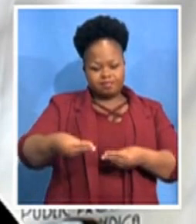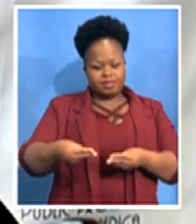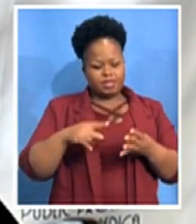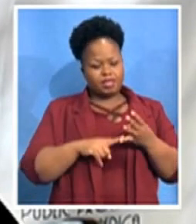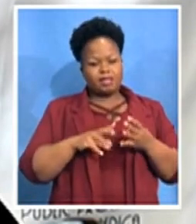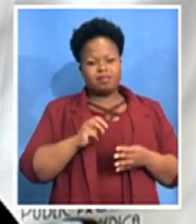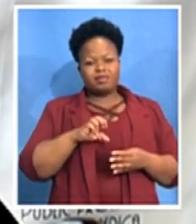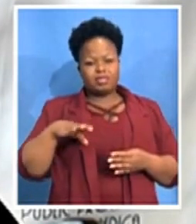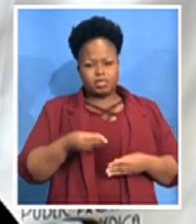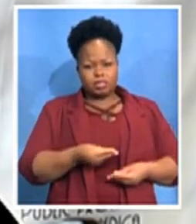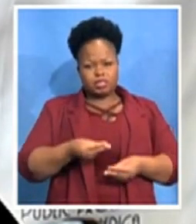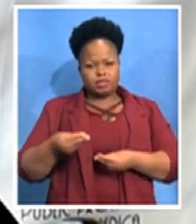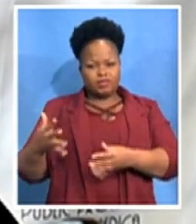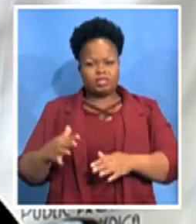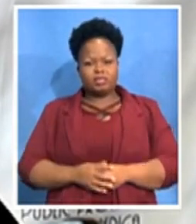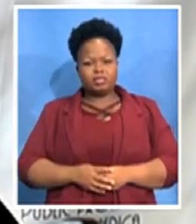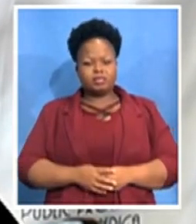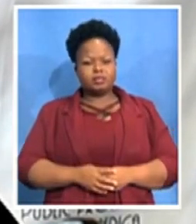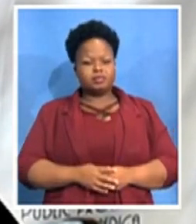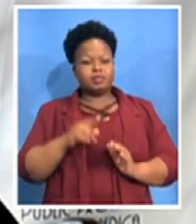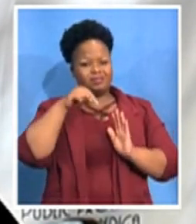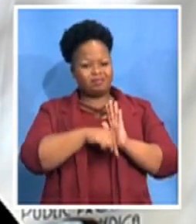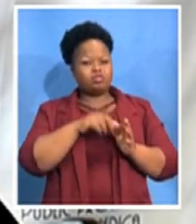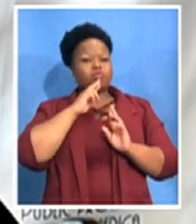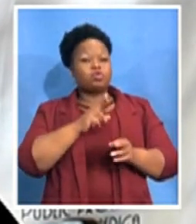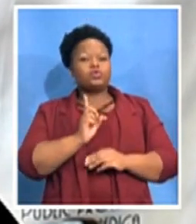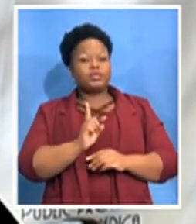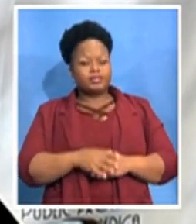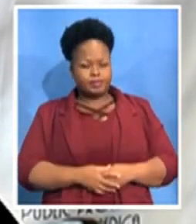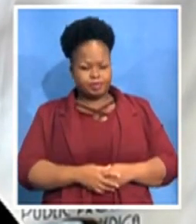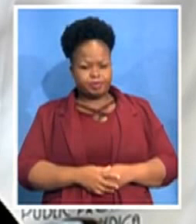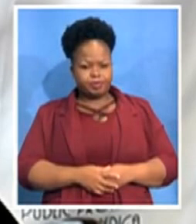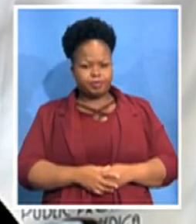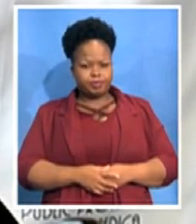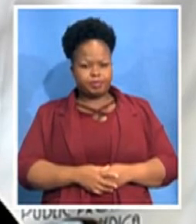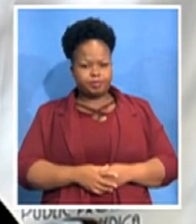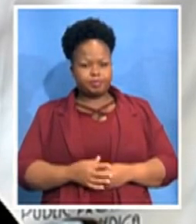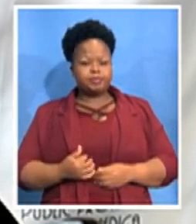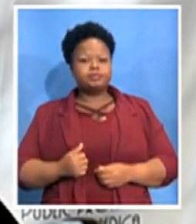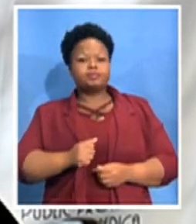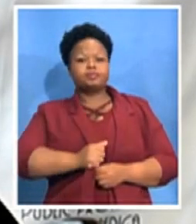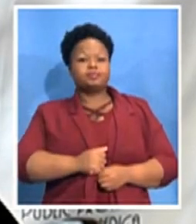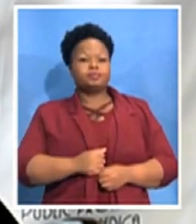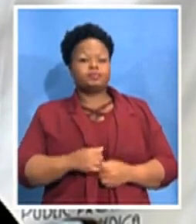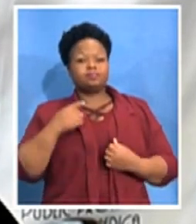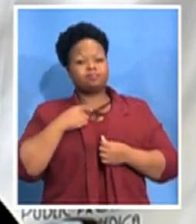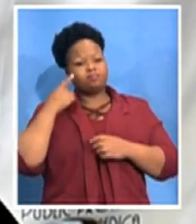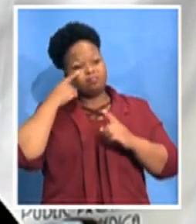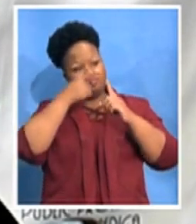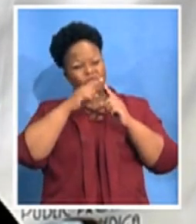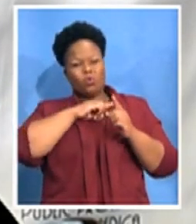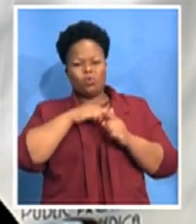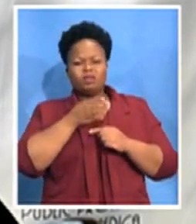follows: to inform the Minister of Health, Dr. Zwelini